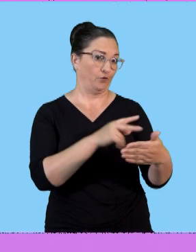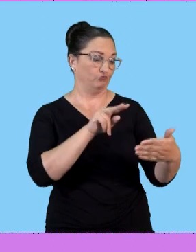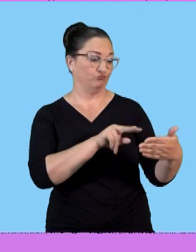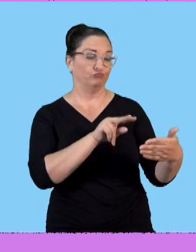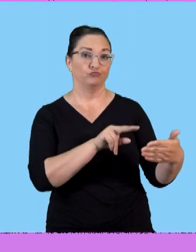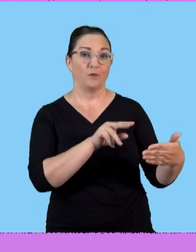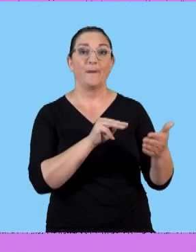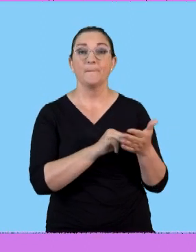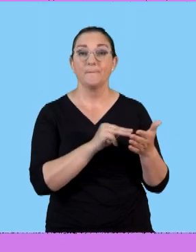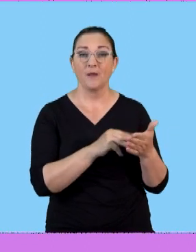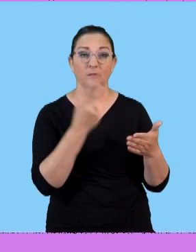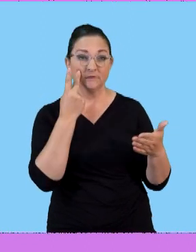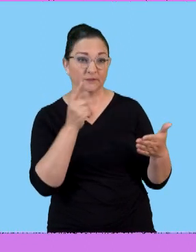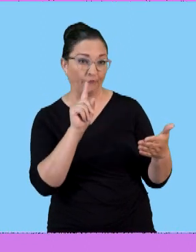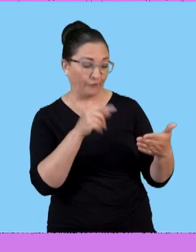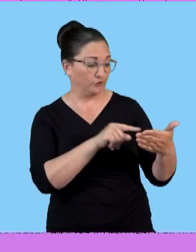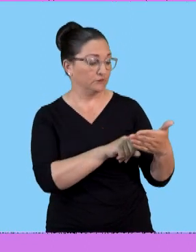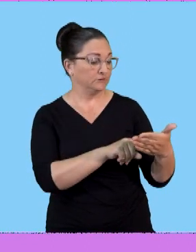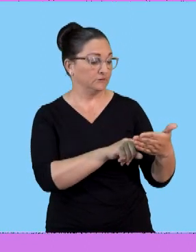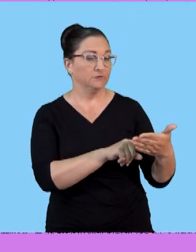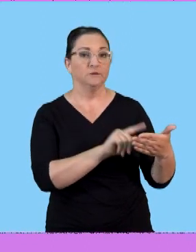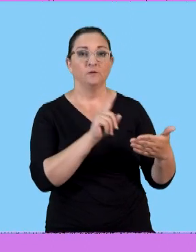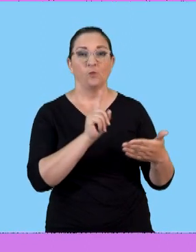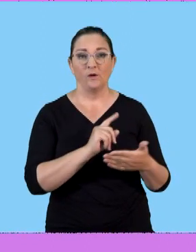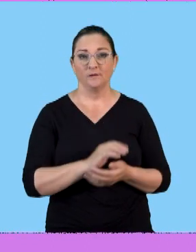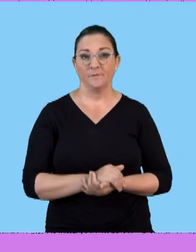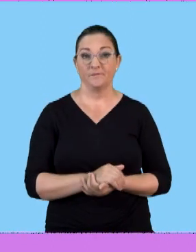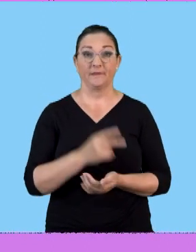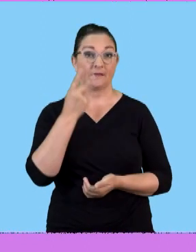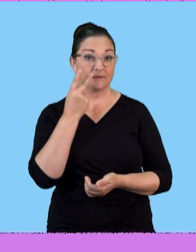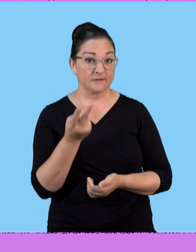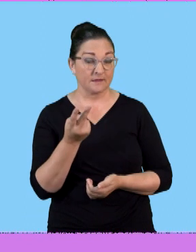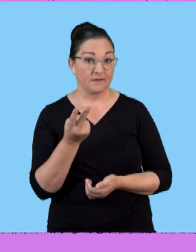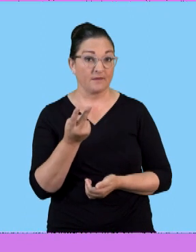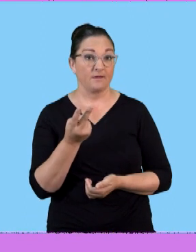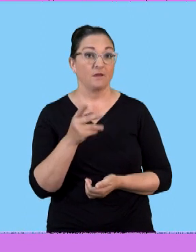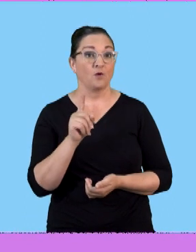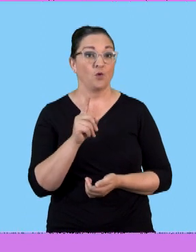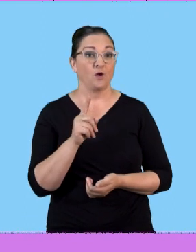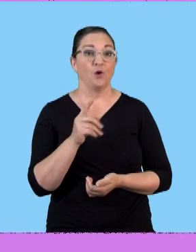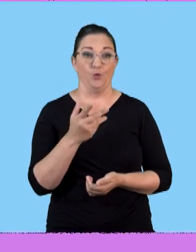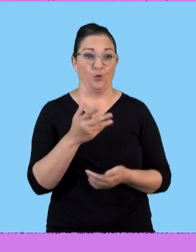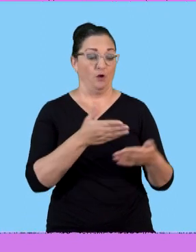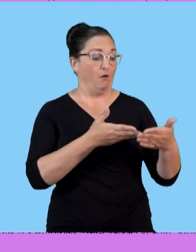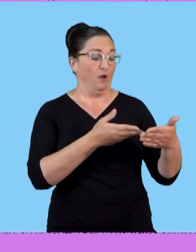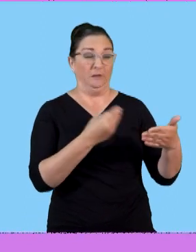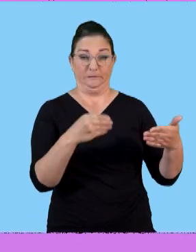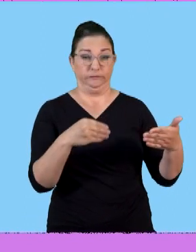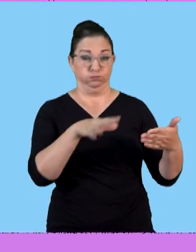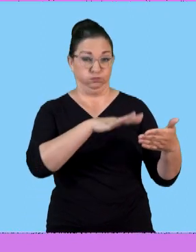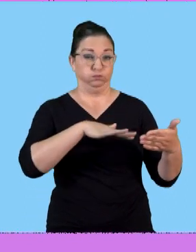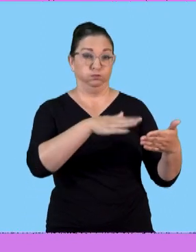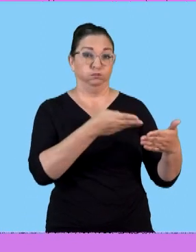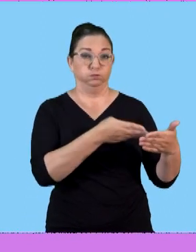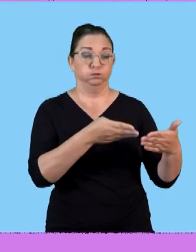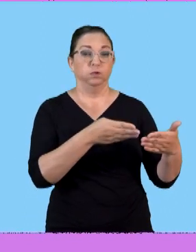questions, I would like to know what my street map is all about. Now here we can see quite a number of streets, right? Quite busy. What